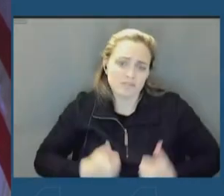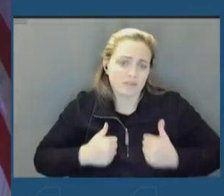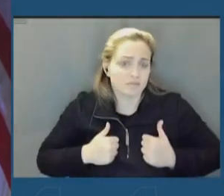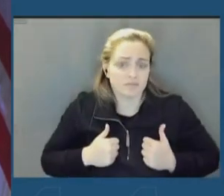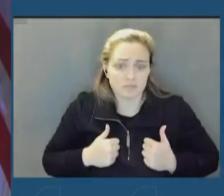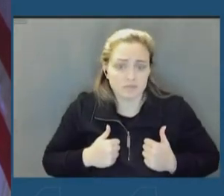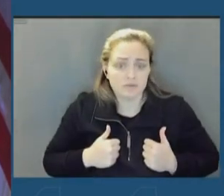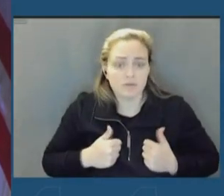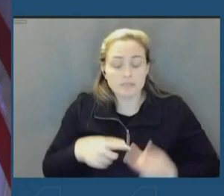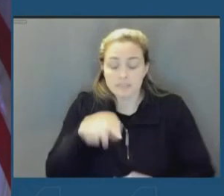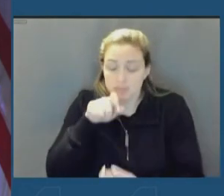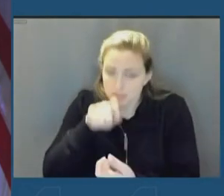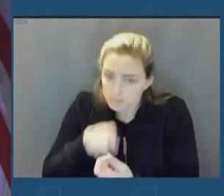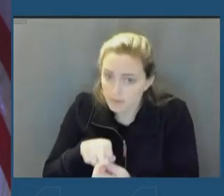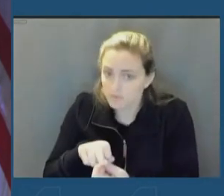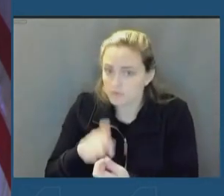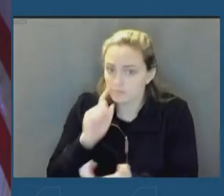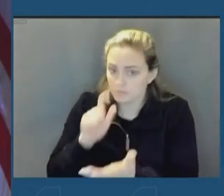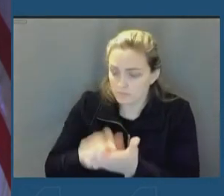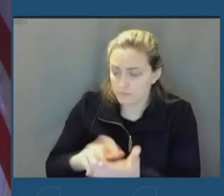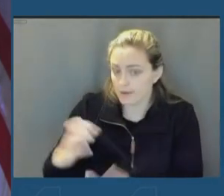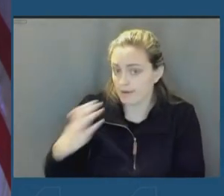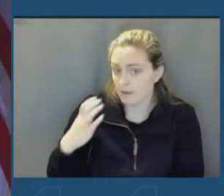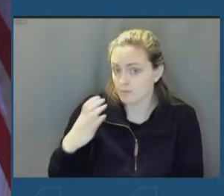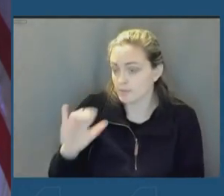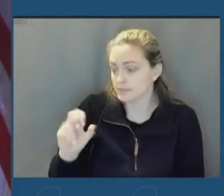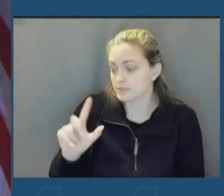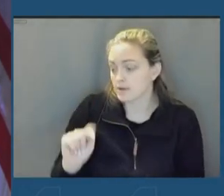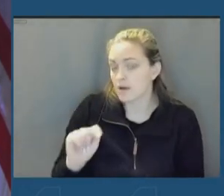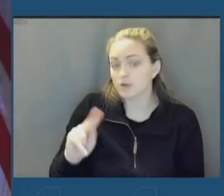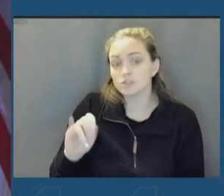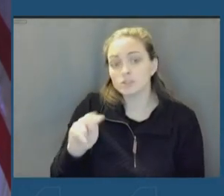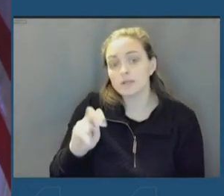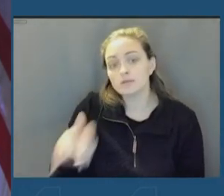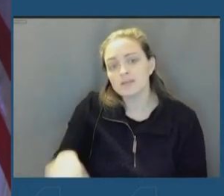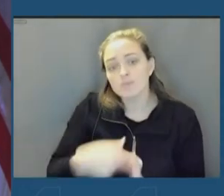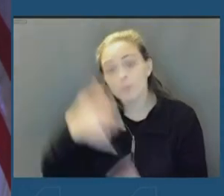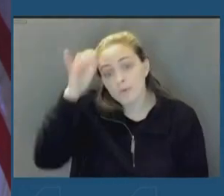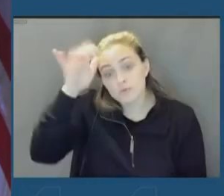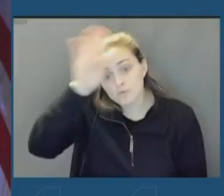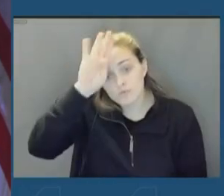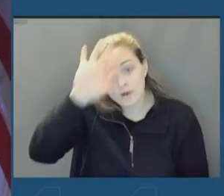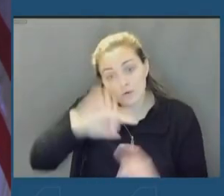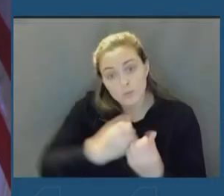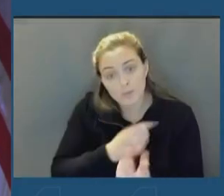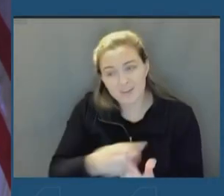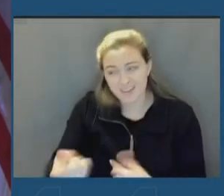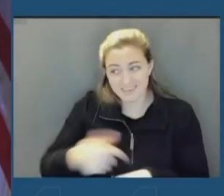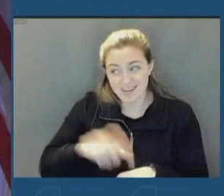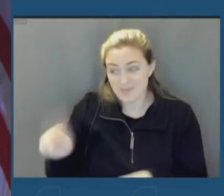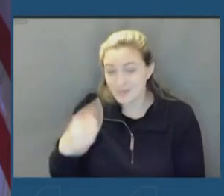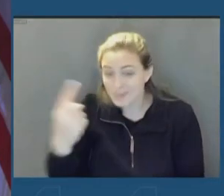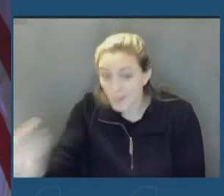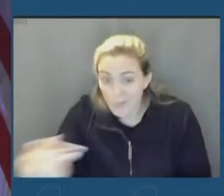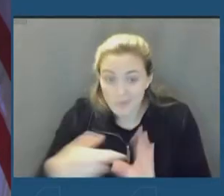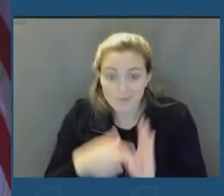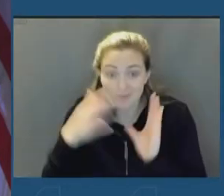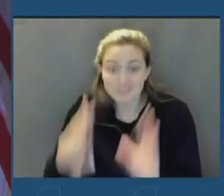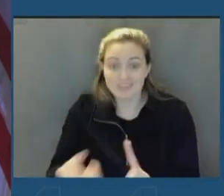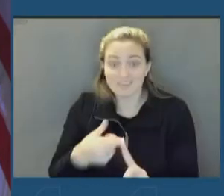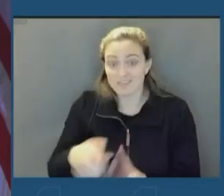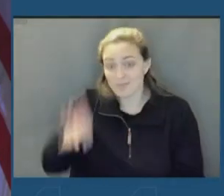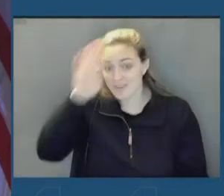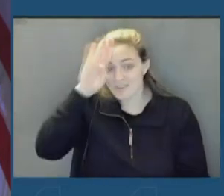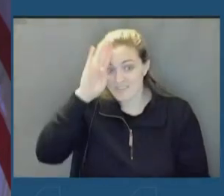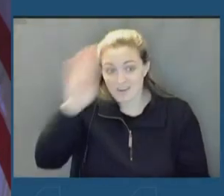I specifically want to note Captain Scott Janowski from the Buffalo Fire Department, who for a time there was the only representative from fire at our